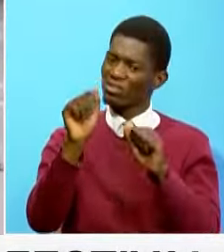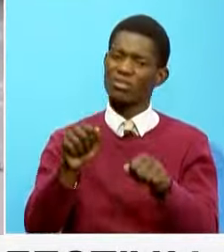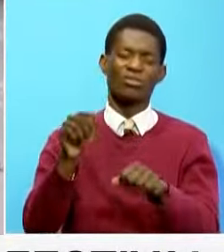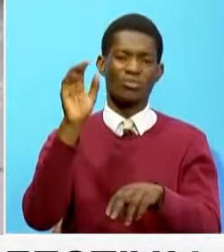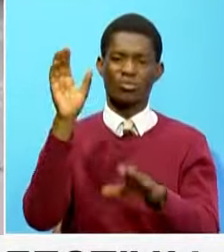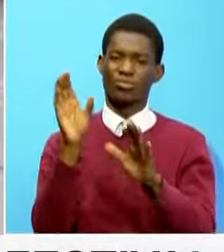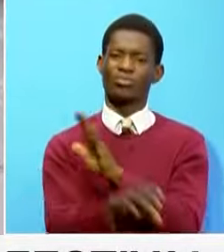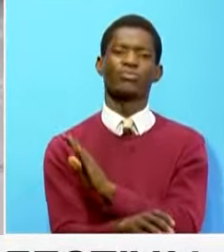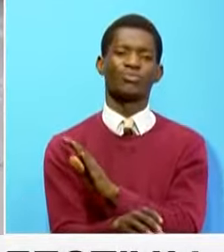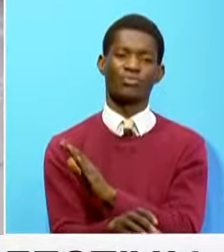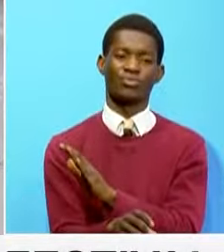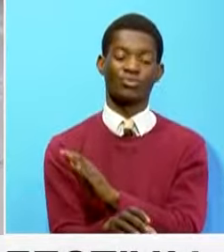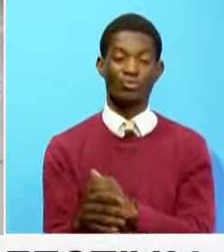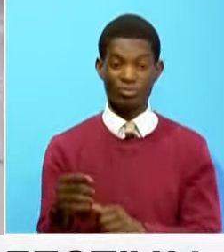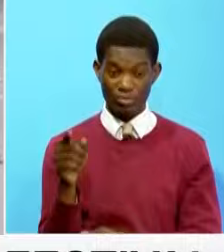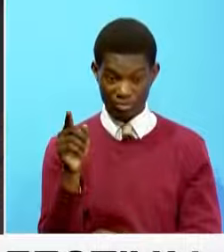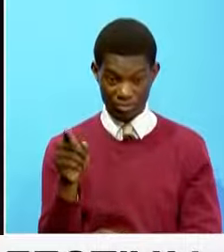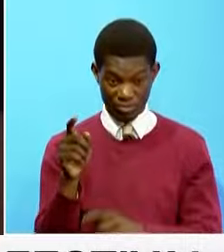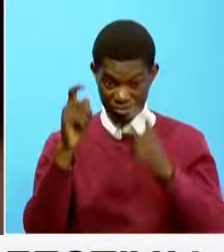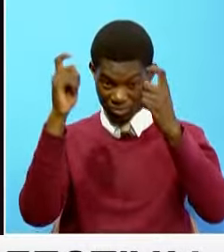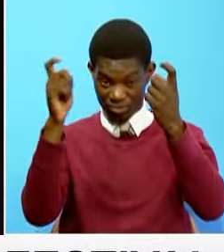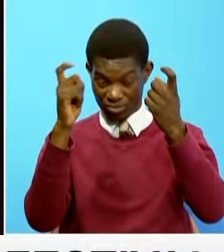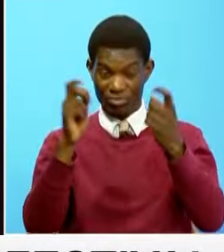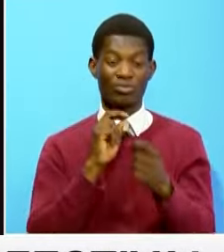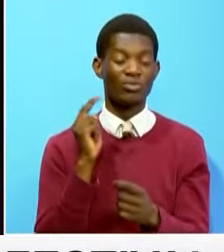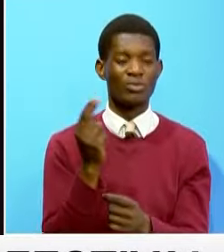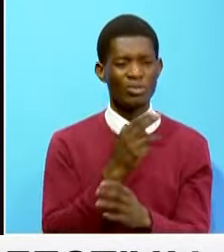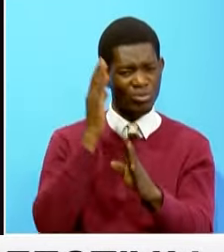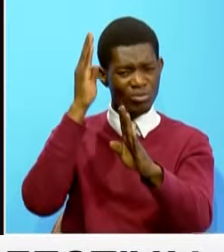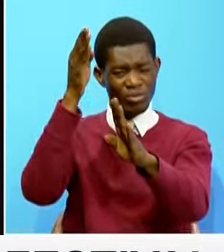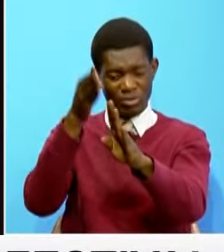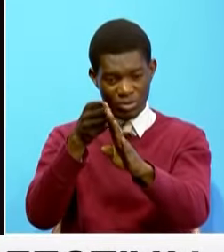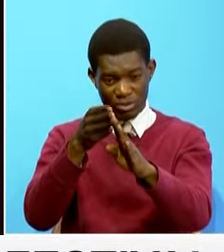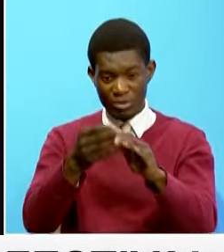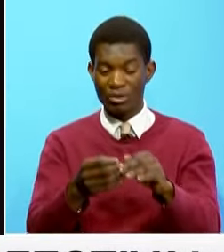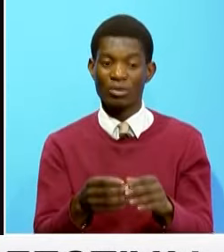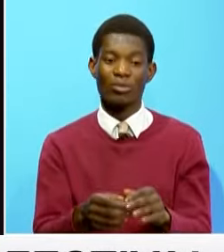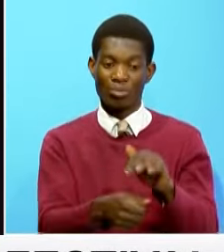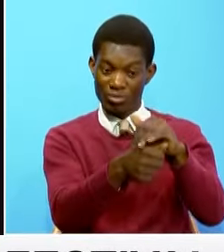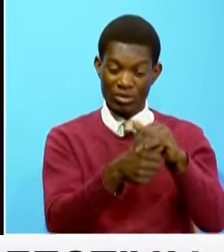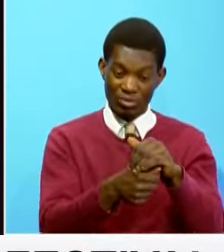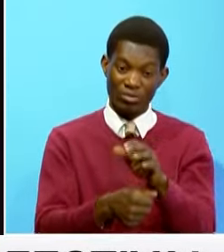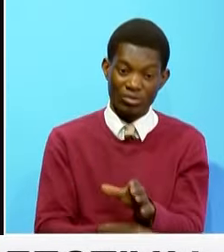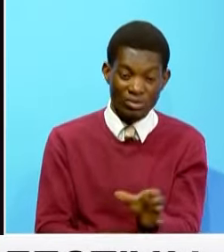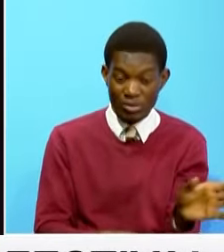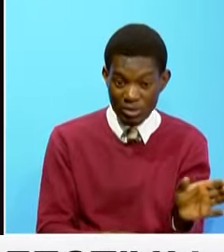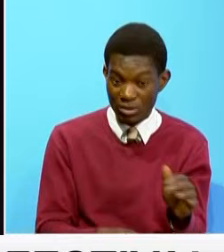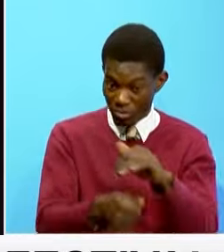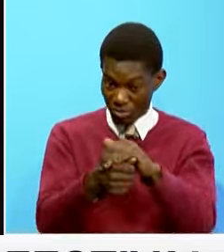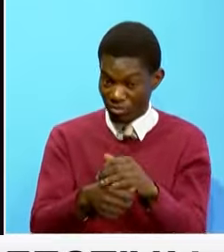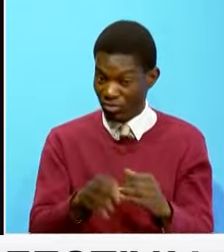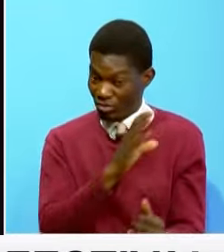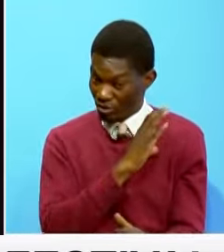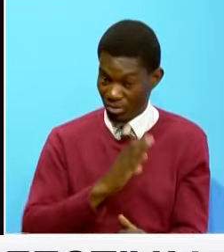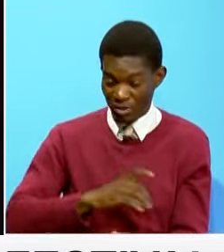and platform to attract the private sector to invest in sports activities and facilities which will see a